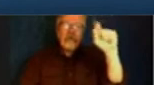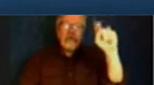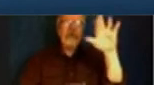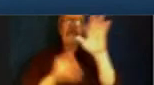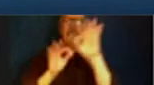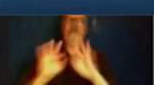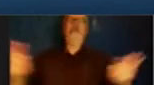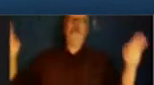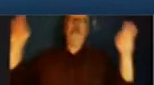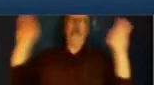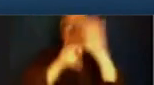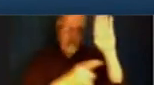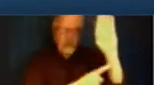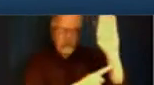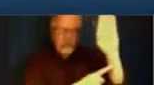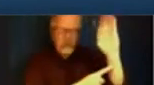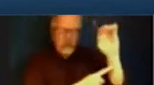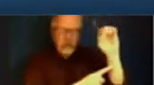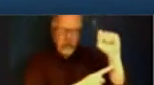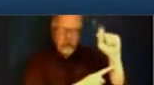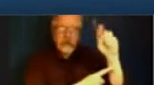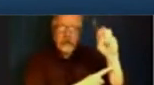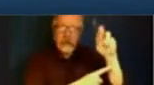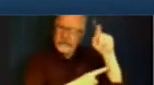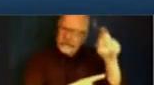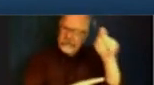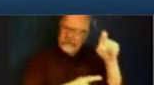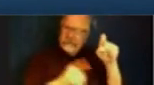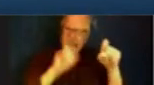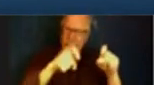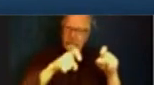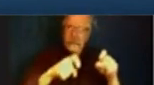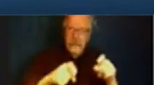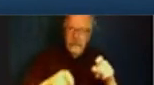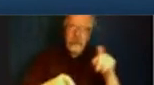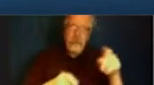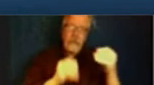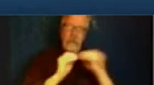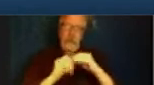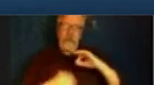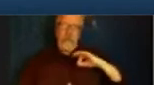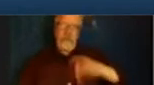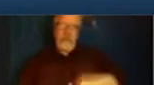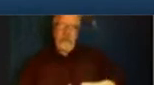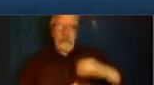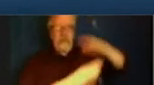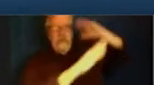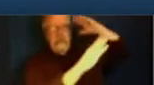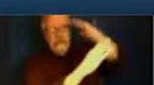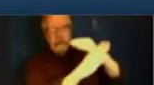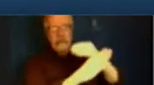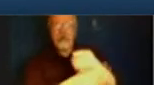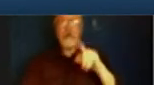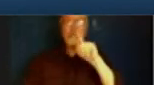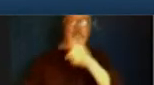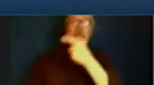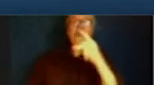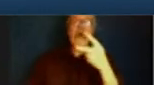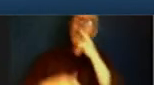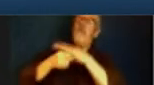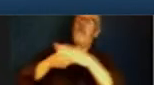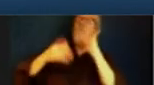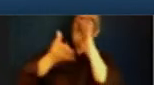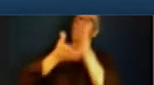particular importance. It has broader benefits than just the first two doses. It has more consistent results and